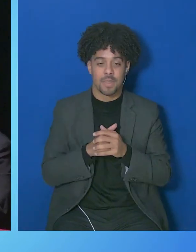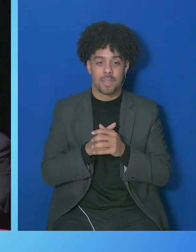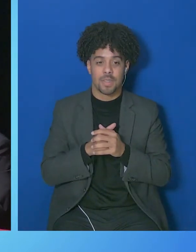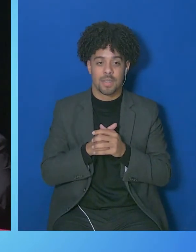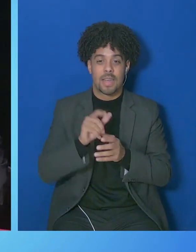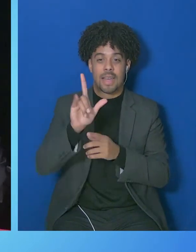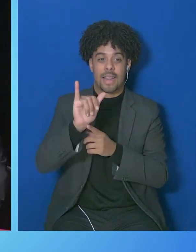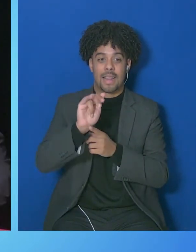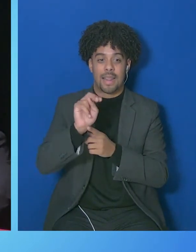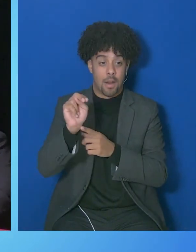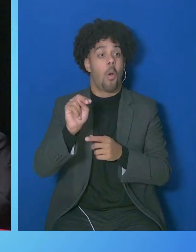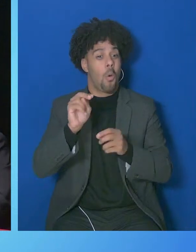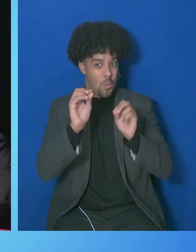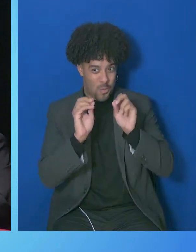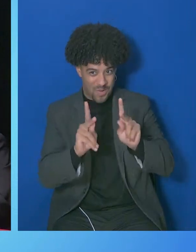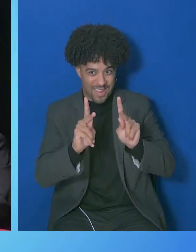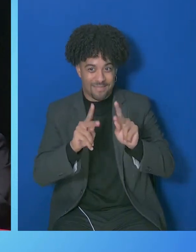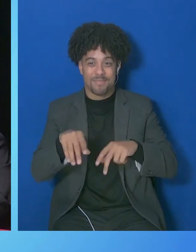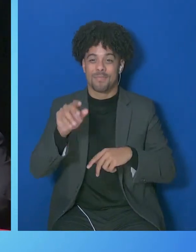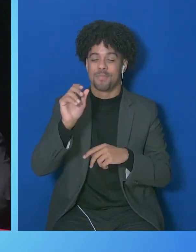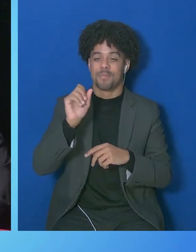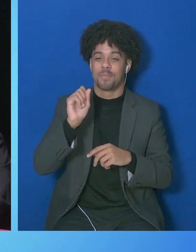Okay.